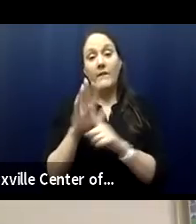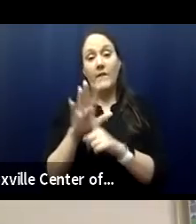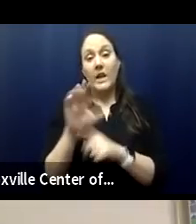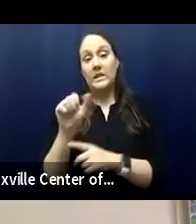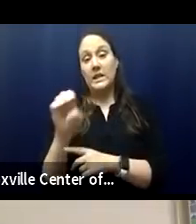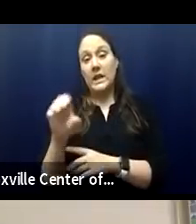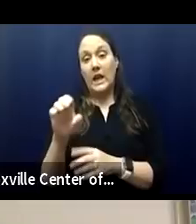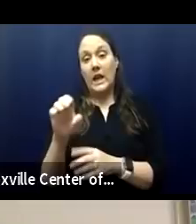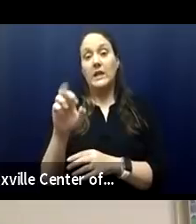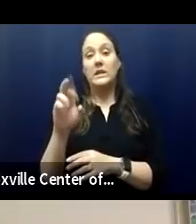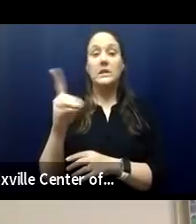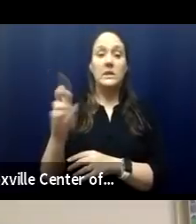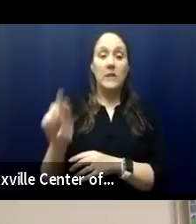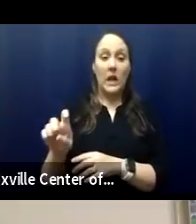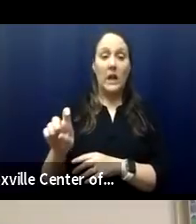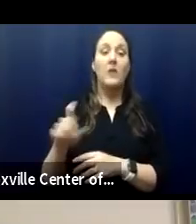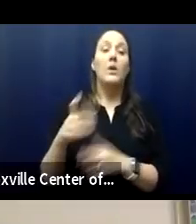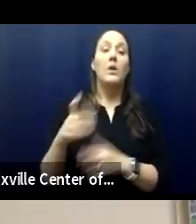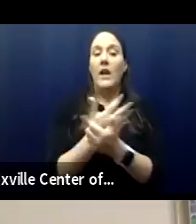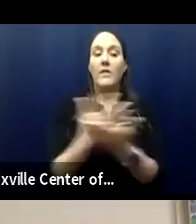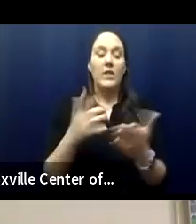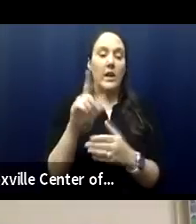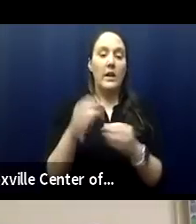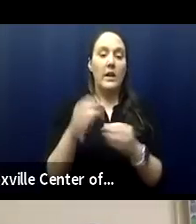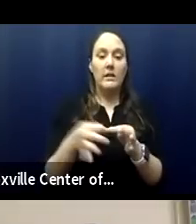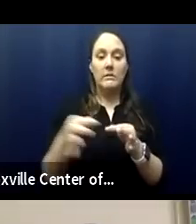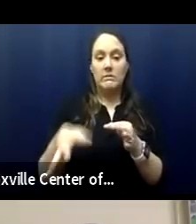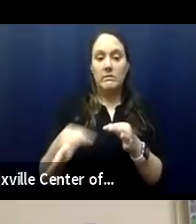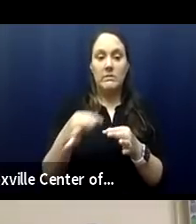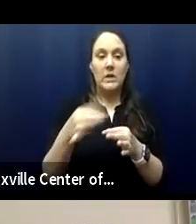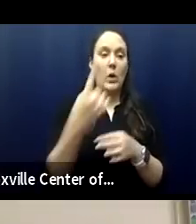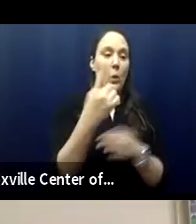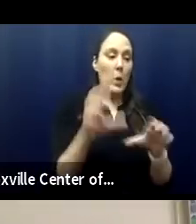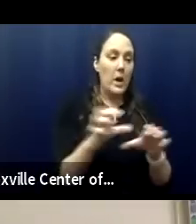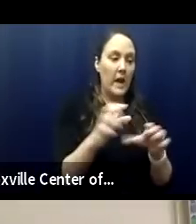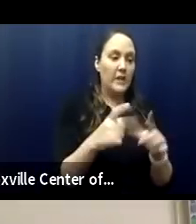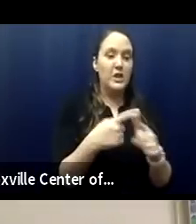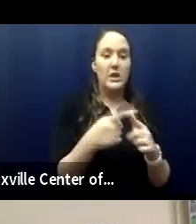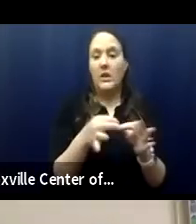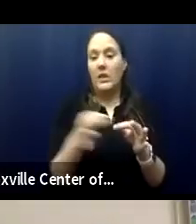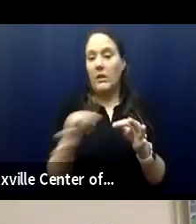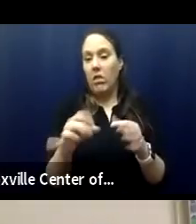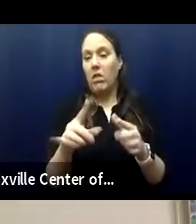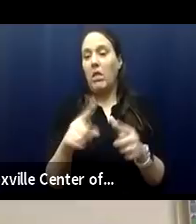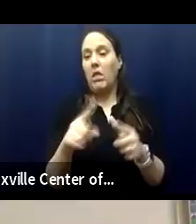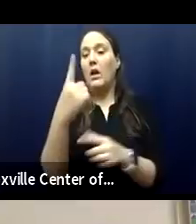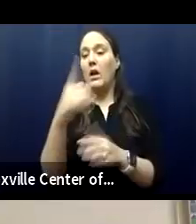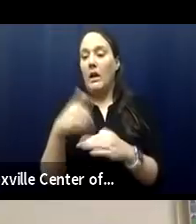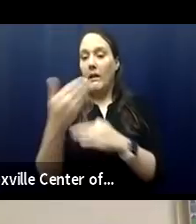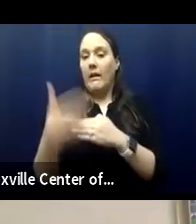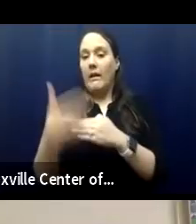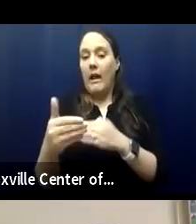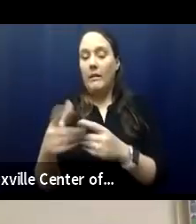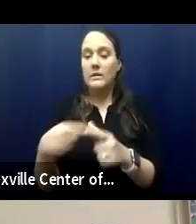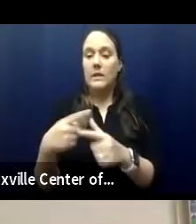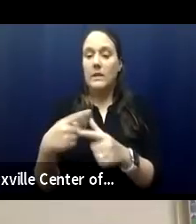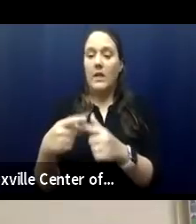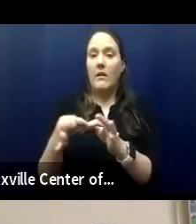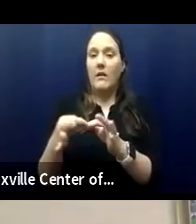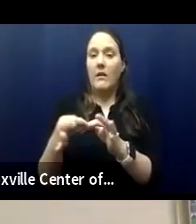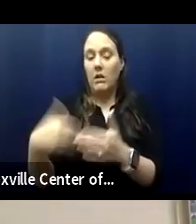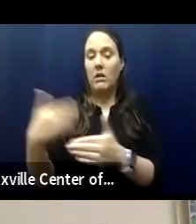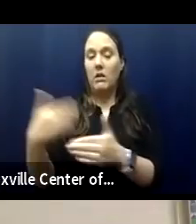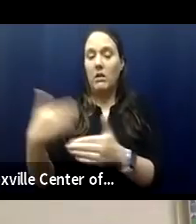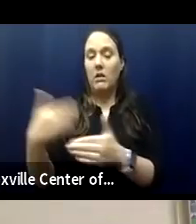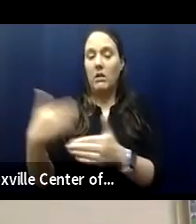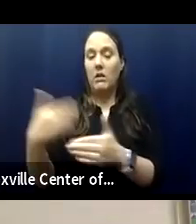Everything lags in COVID. We figured that out. It's one action and the next one has a lag and the next one has a lag. But I really, in my heart,